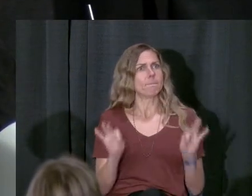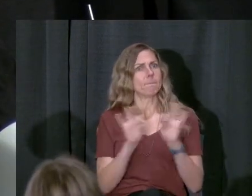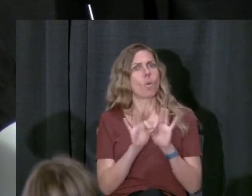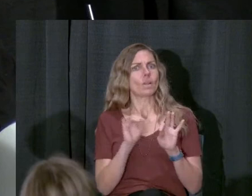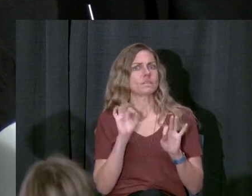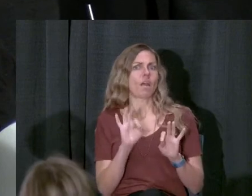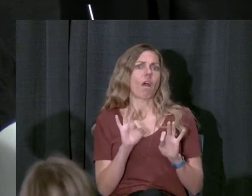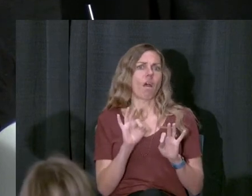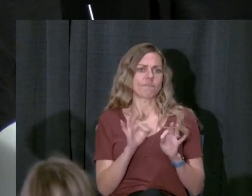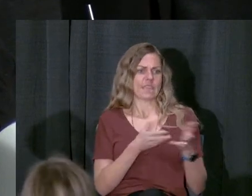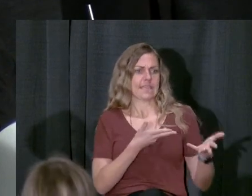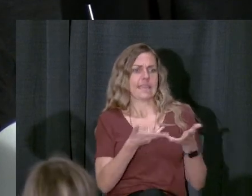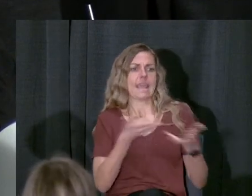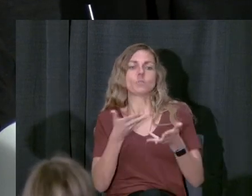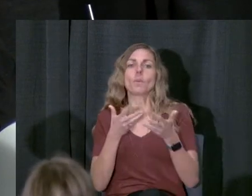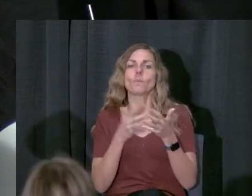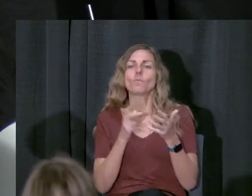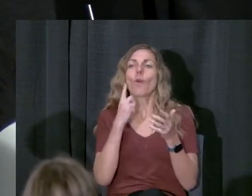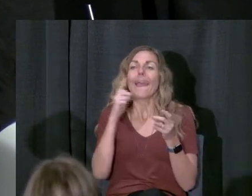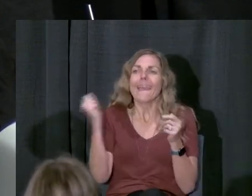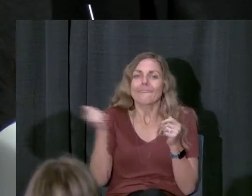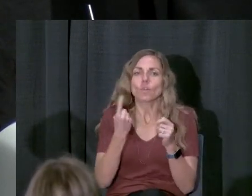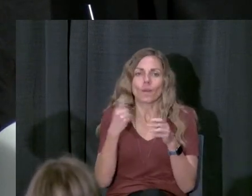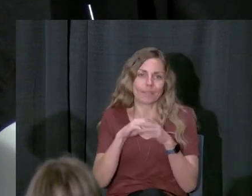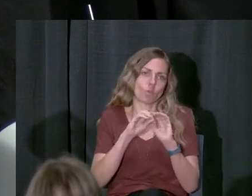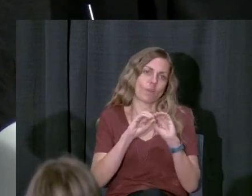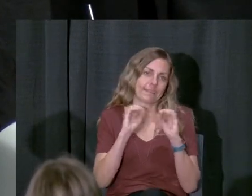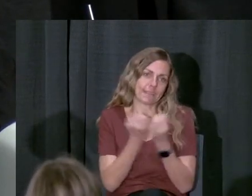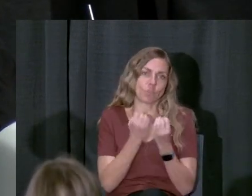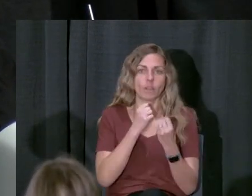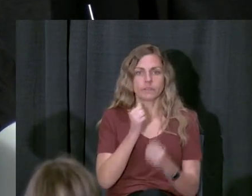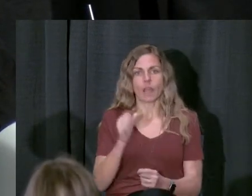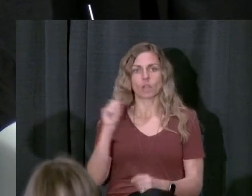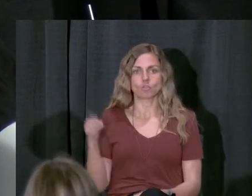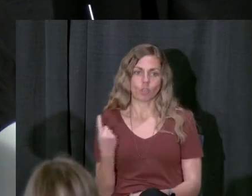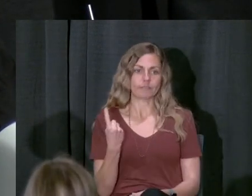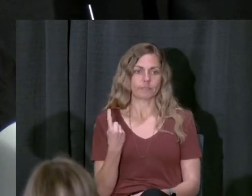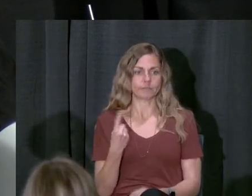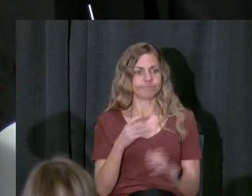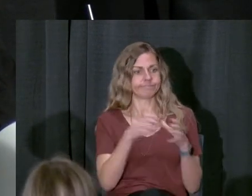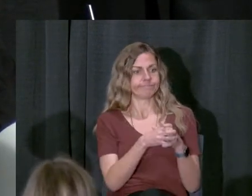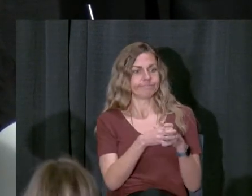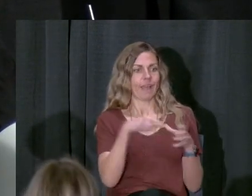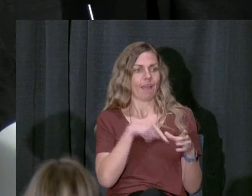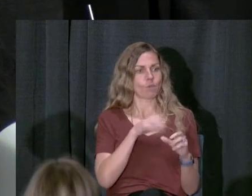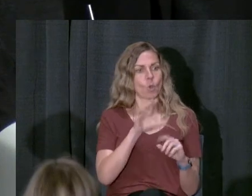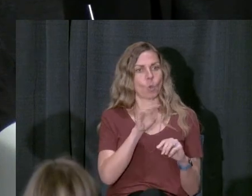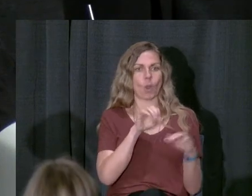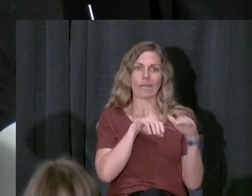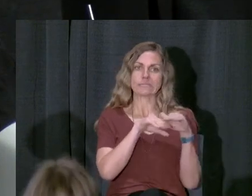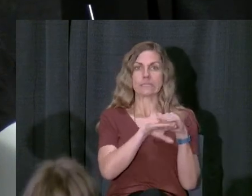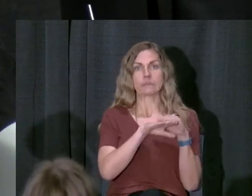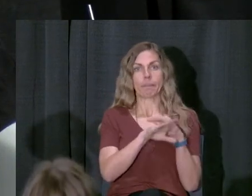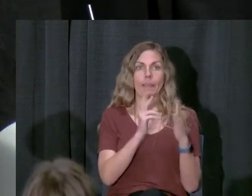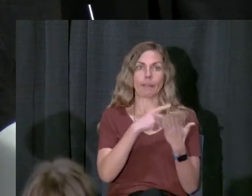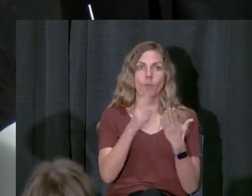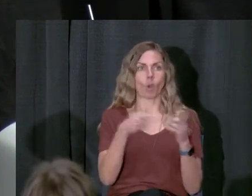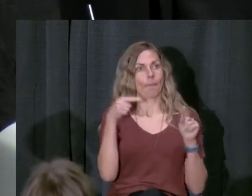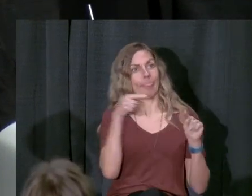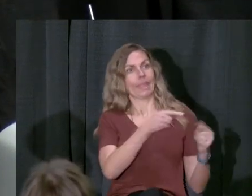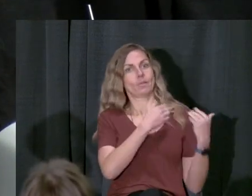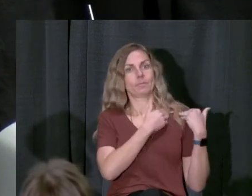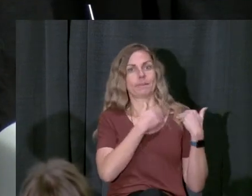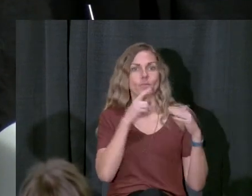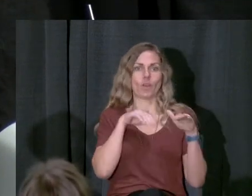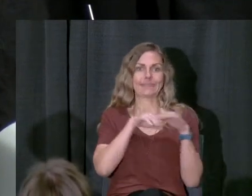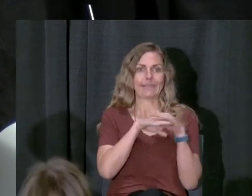of everybody across the organization, that it's not just about having a core accessibility program